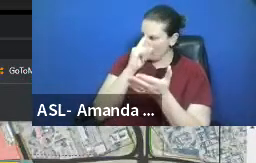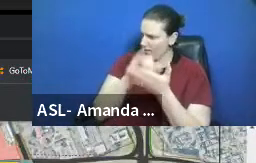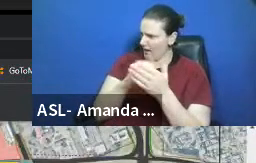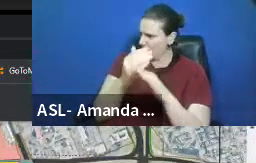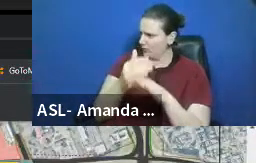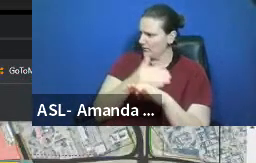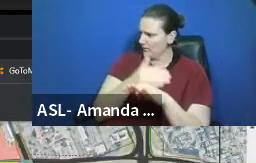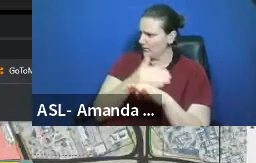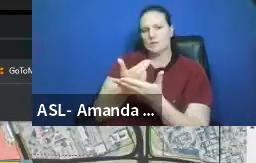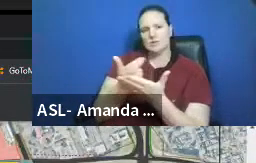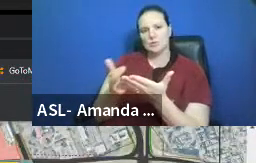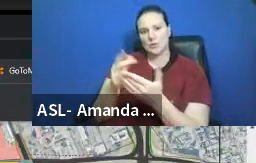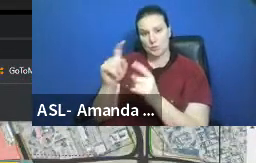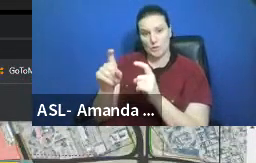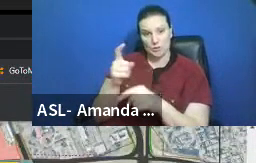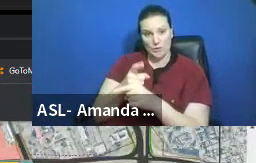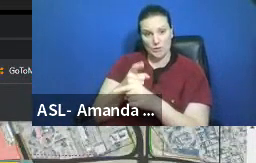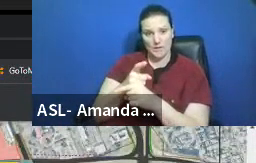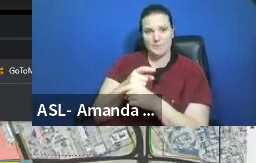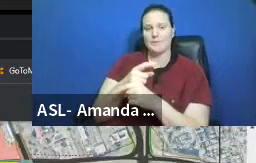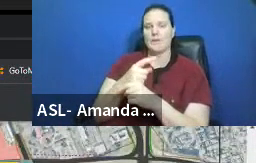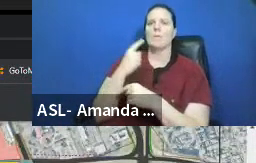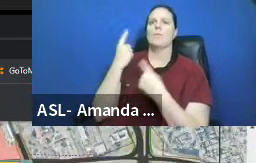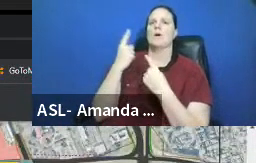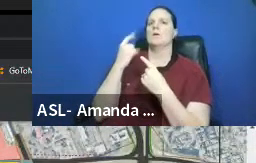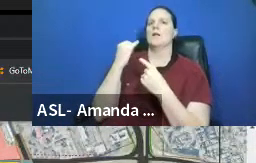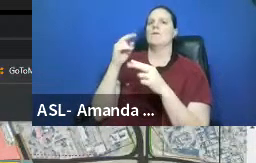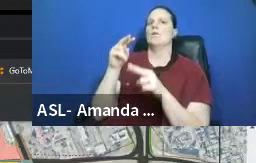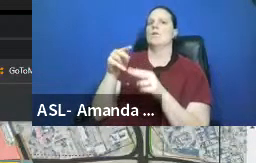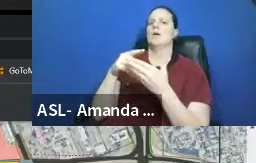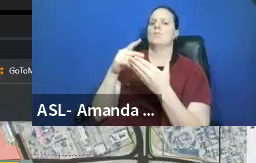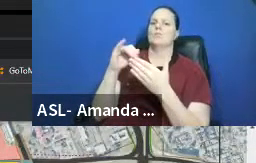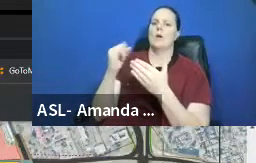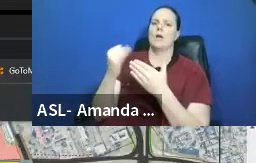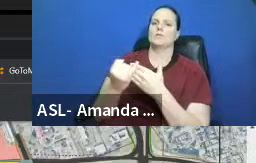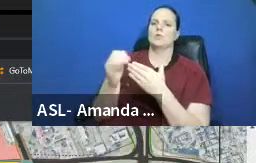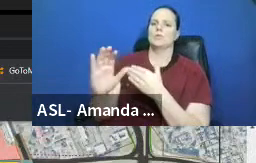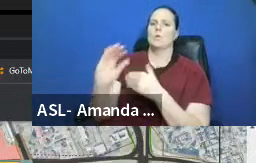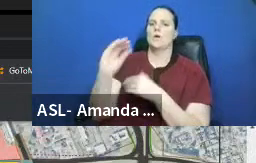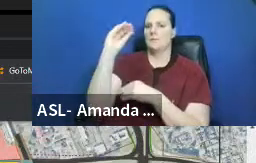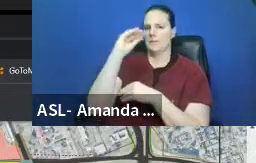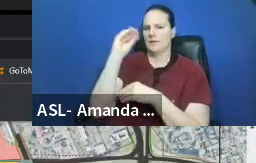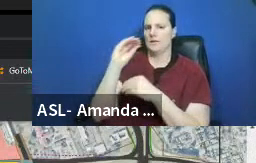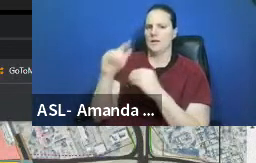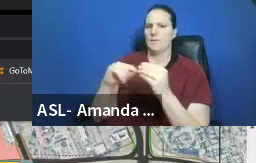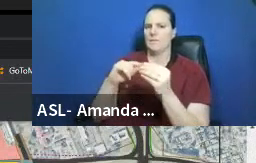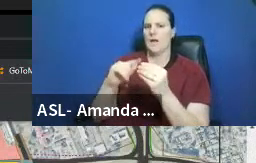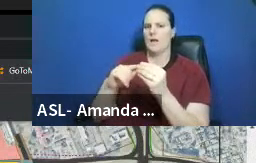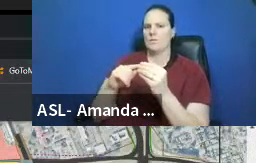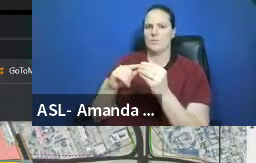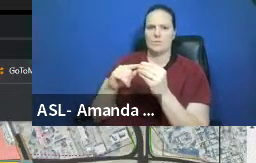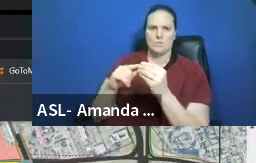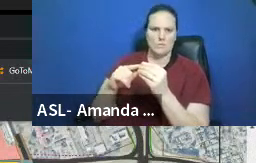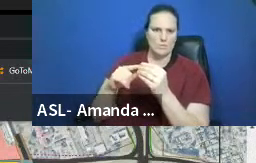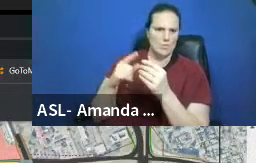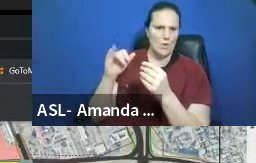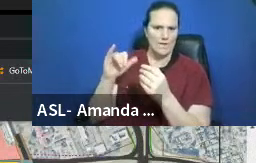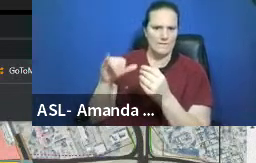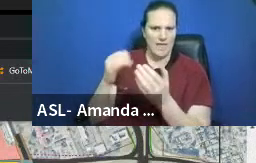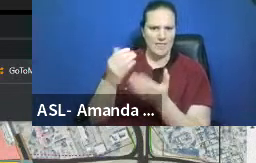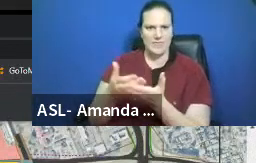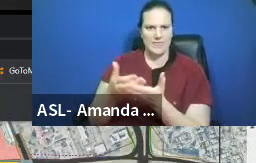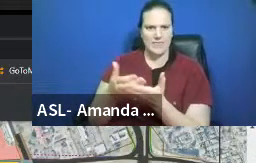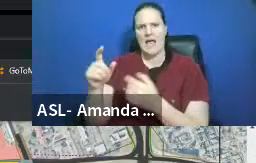resource question, right? And I'm curious, when you look at this project, if you could kind of give us your opinion about what if these things are